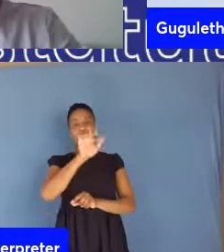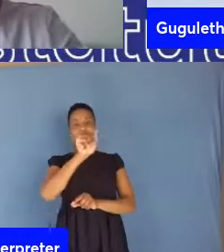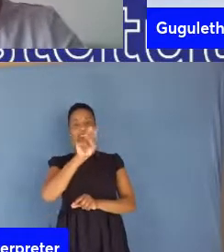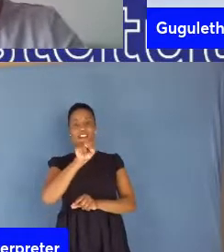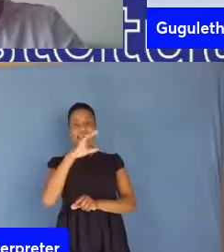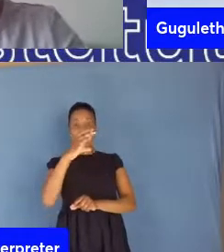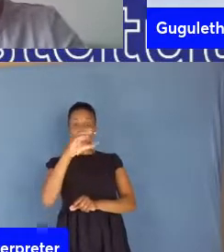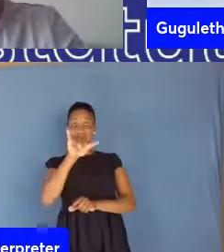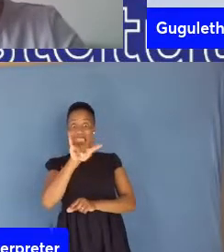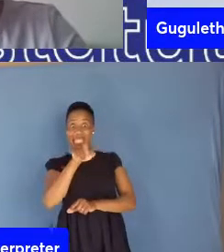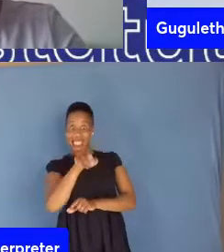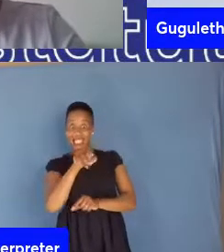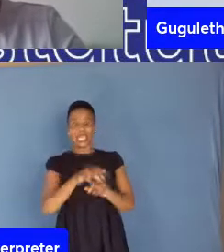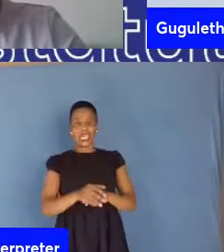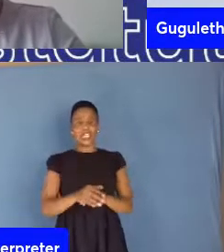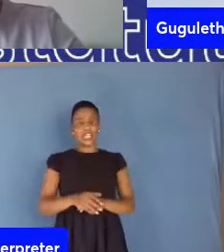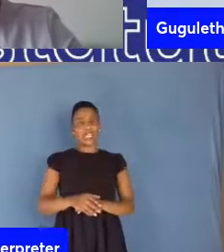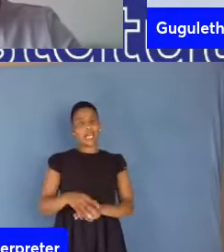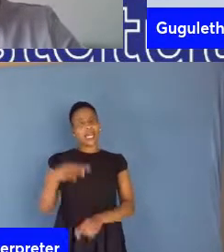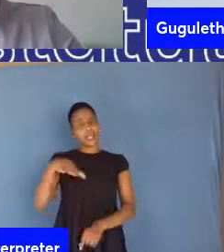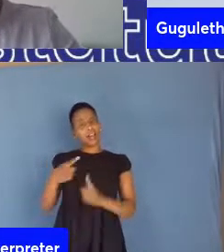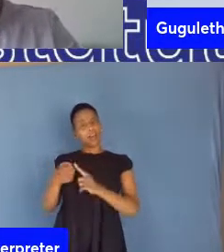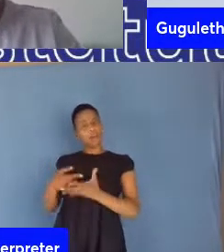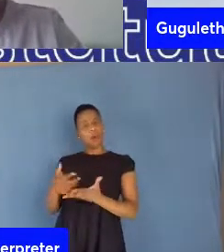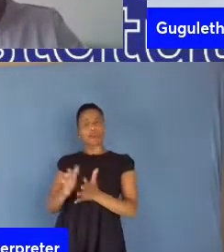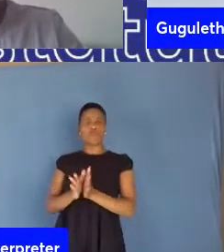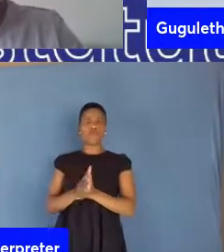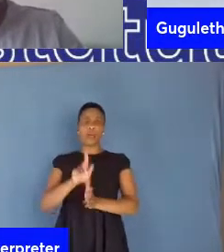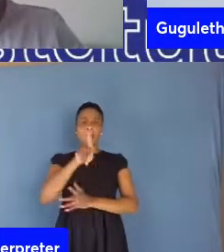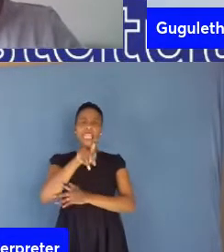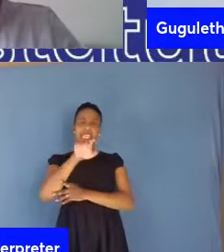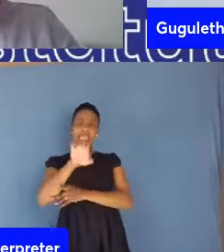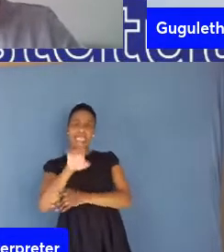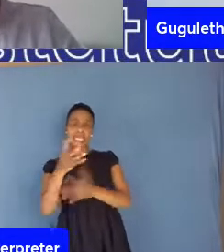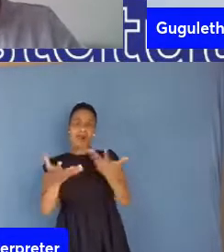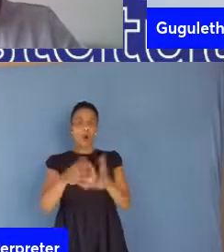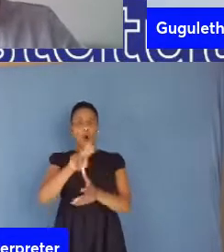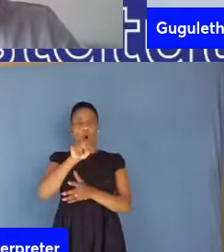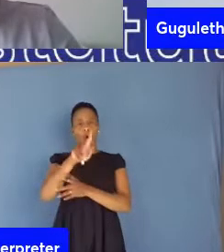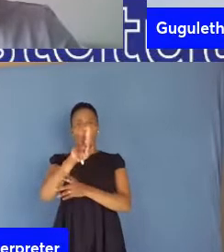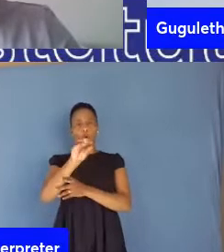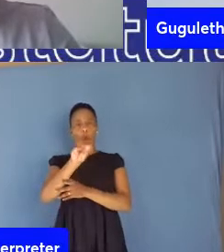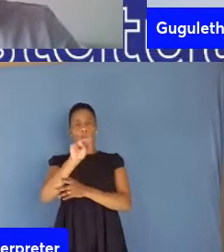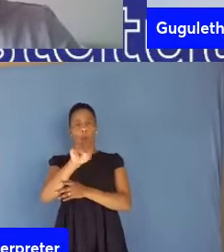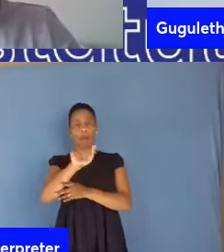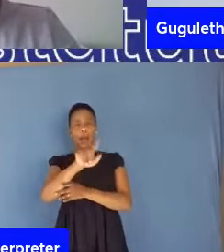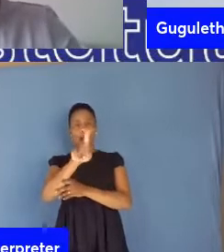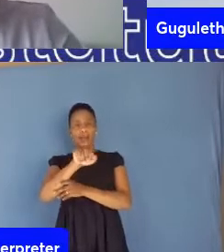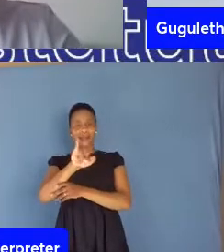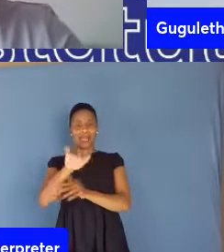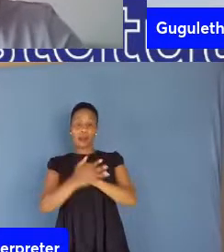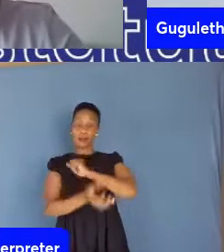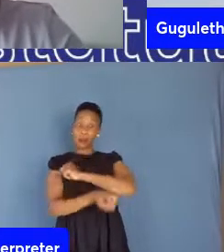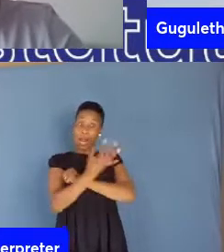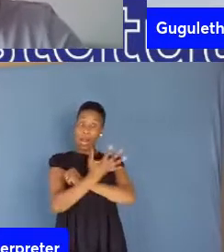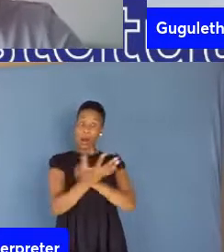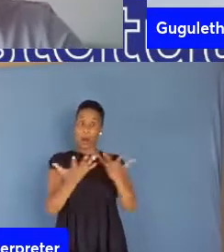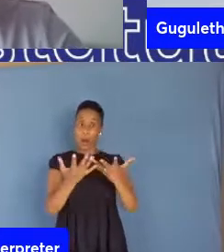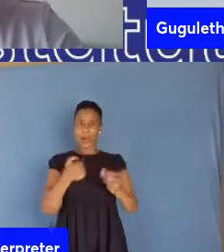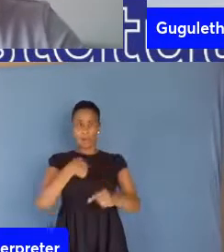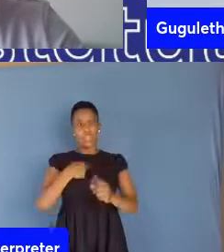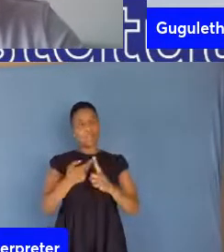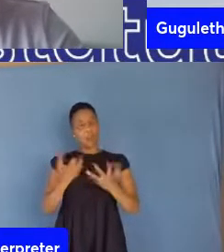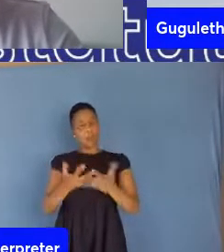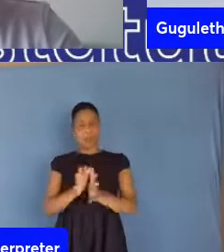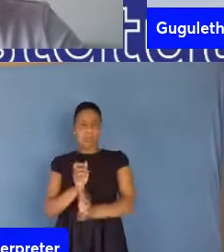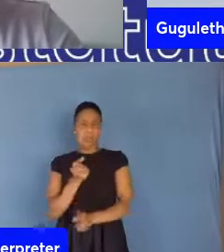girl from Gqeberha or Nkomazi in Mpumalanga, where I come from, they would not understand the word,